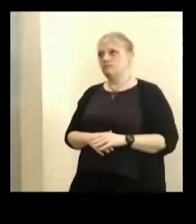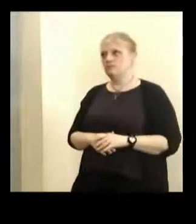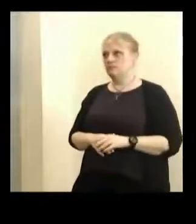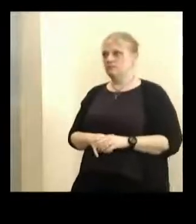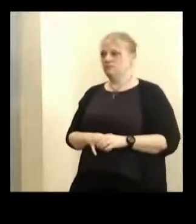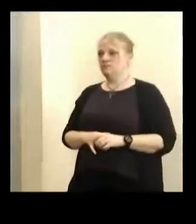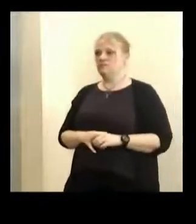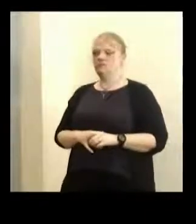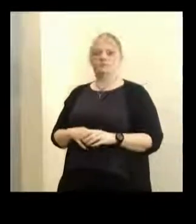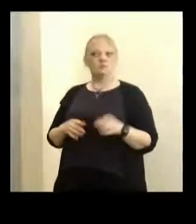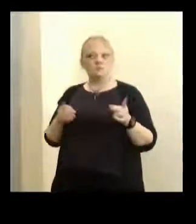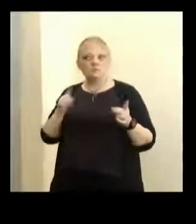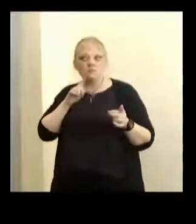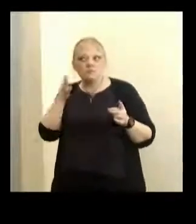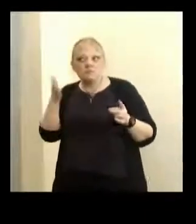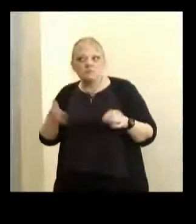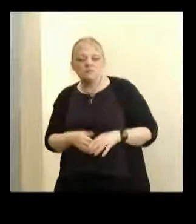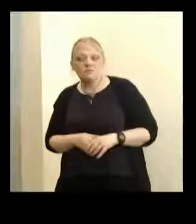Michael, you there?